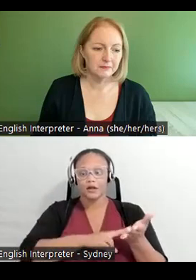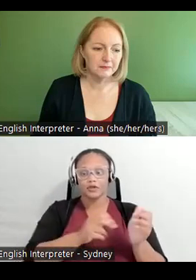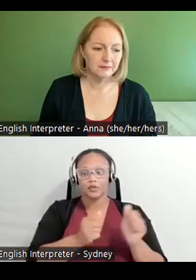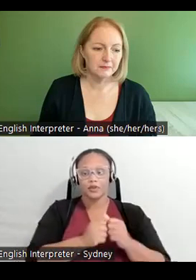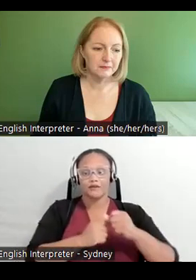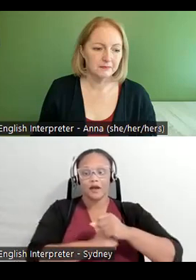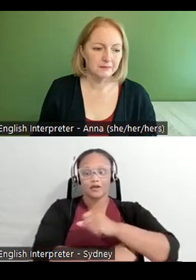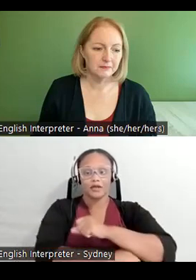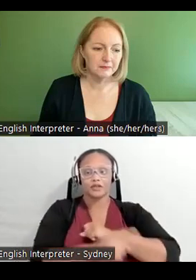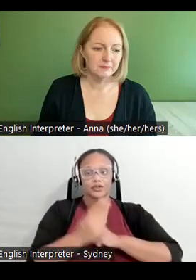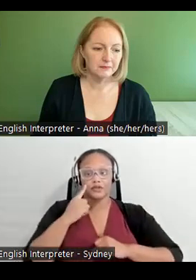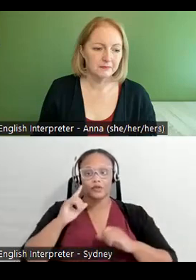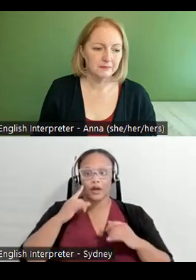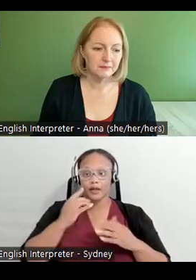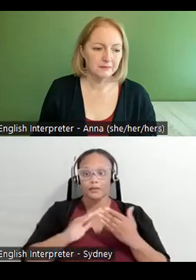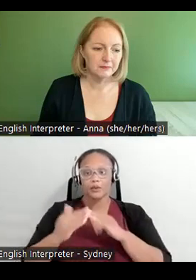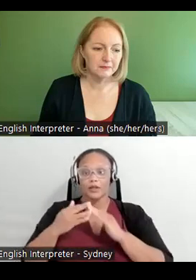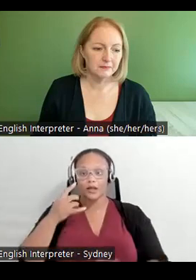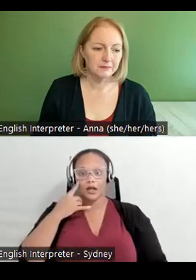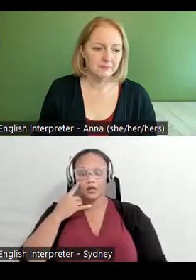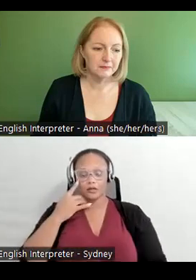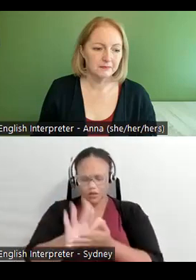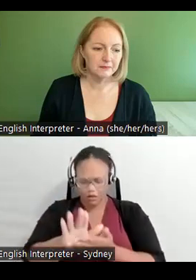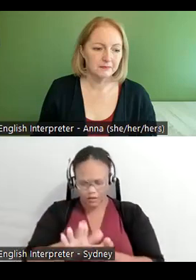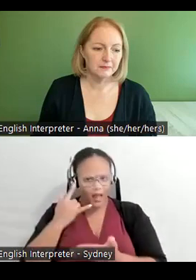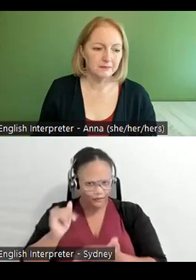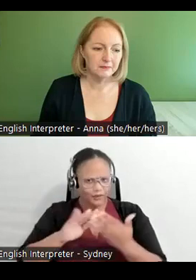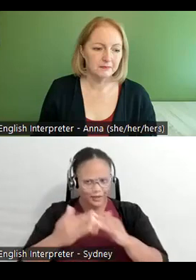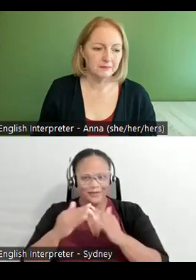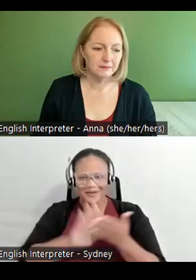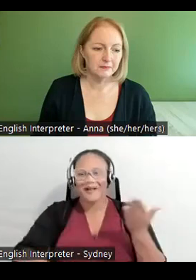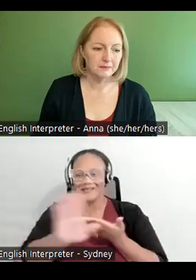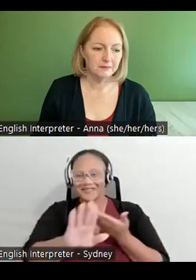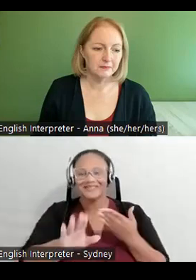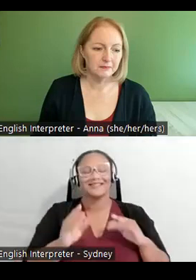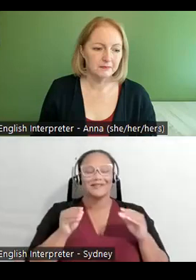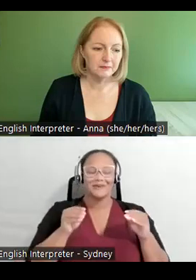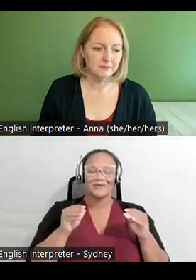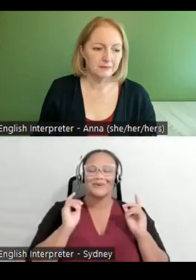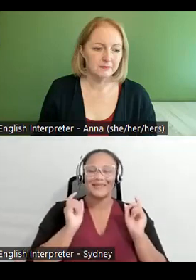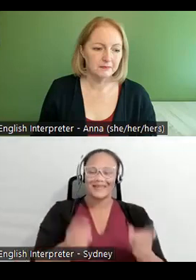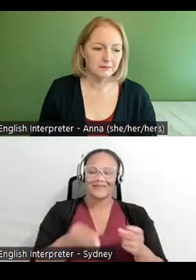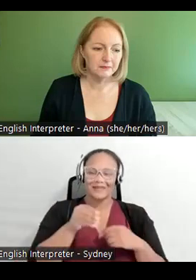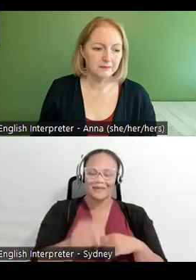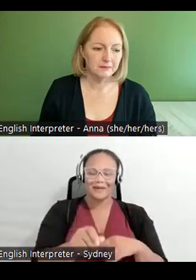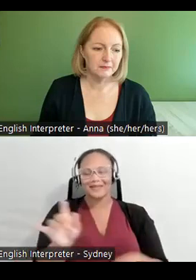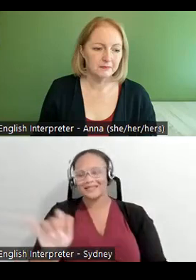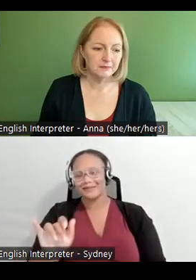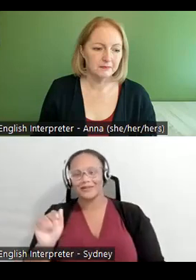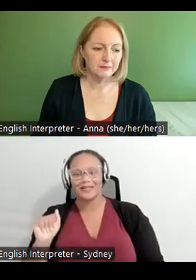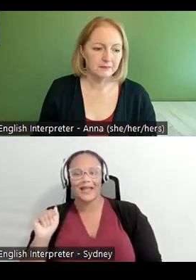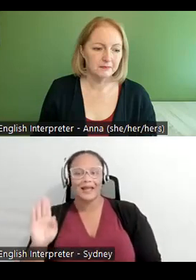California Community Colleges to issue the payments similar to the AB 179